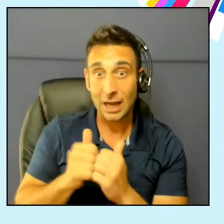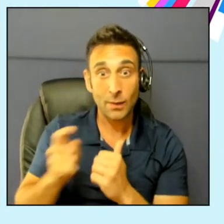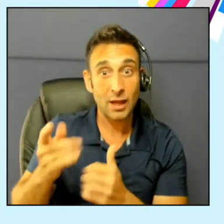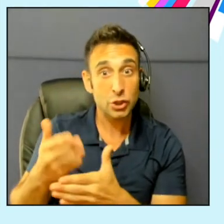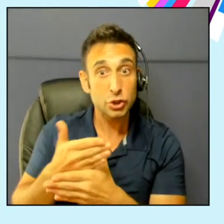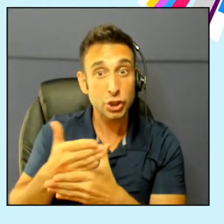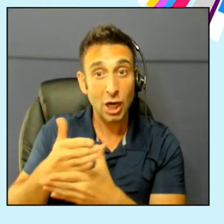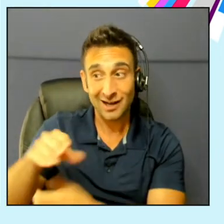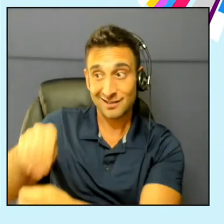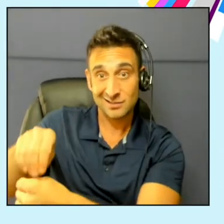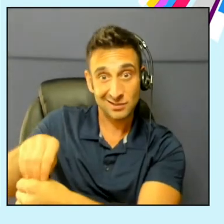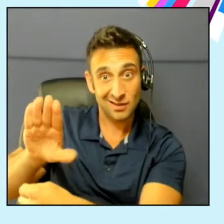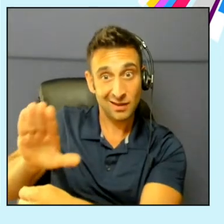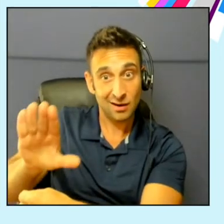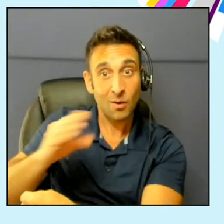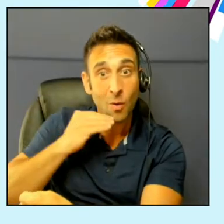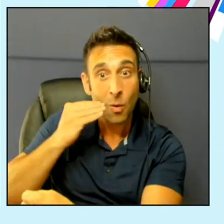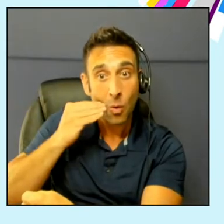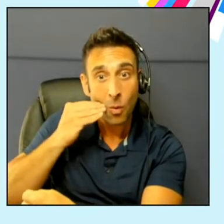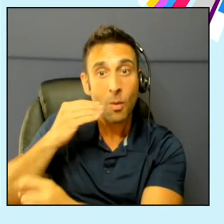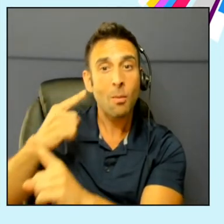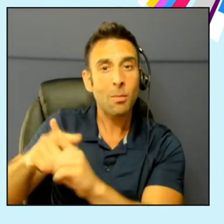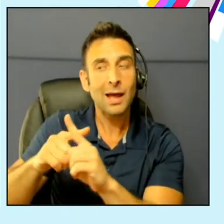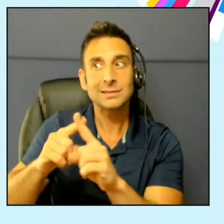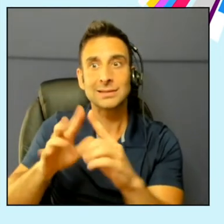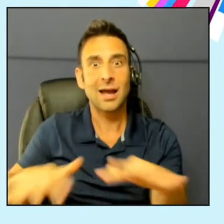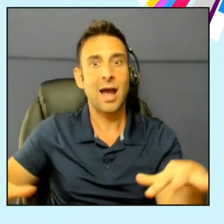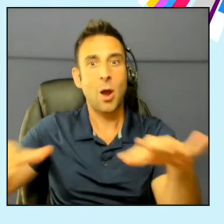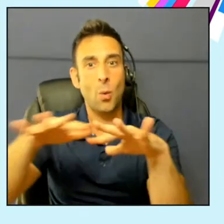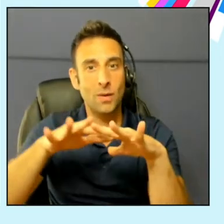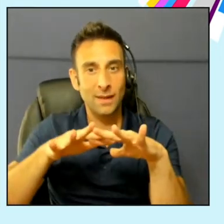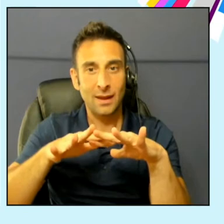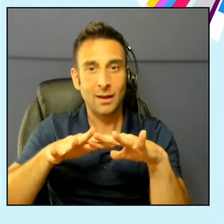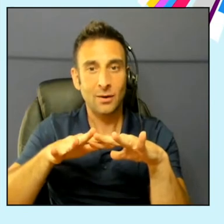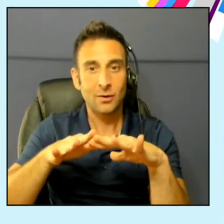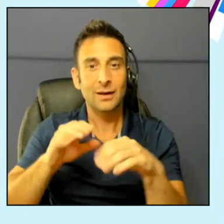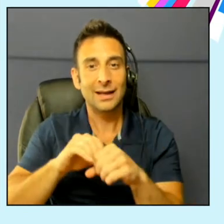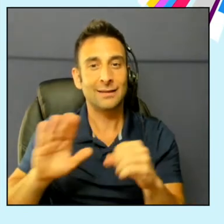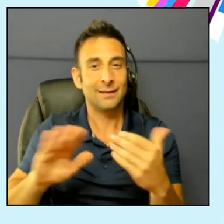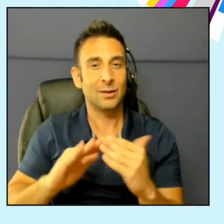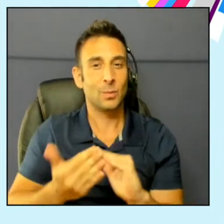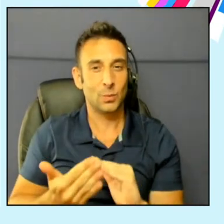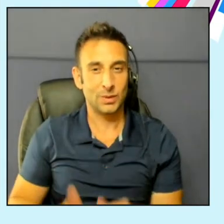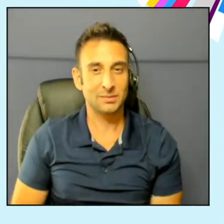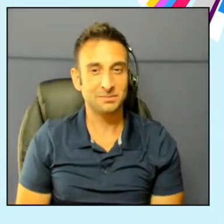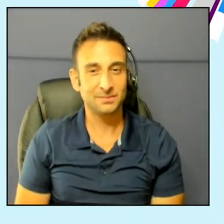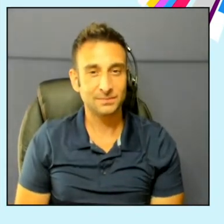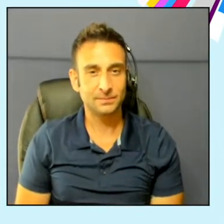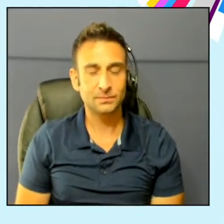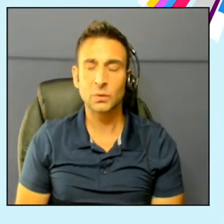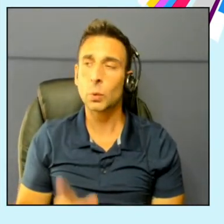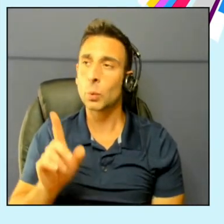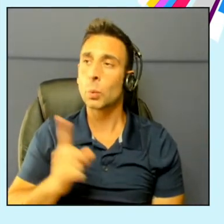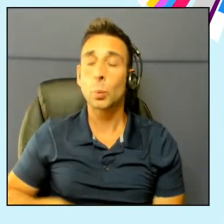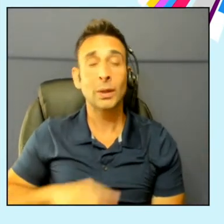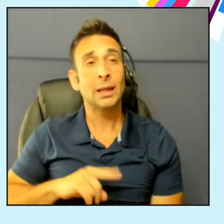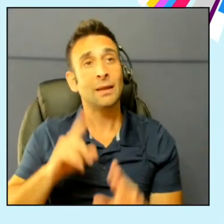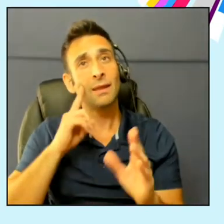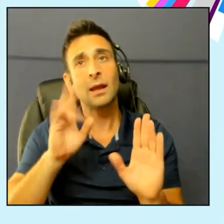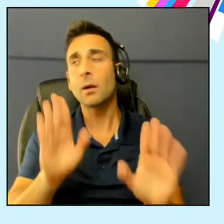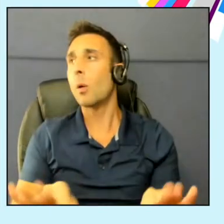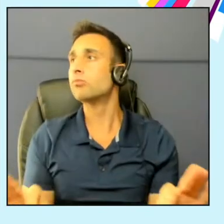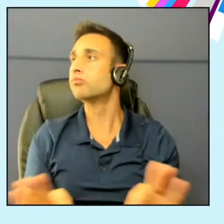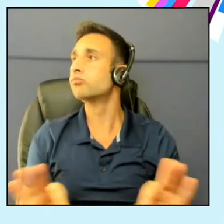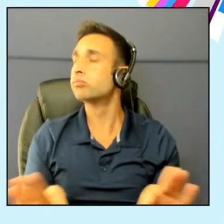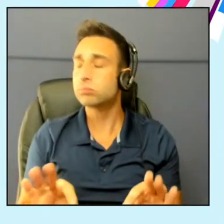and externally in their own communities. Many of us take a lot of things for granted and do not realize the